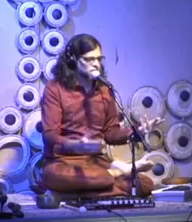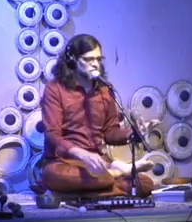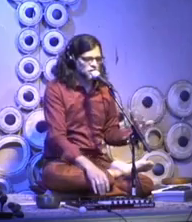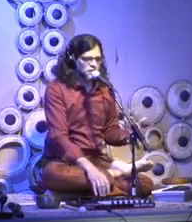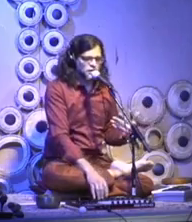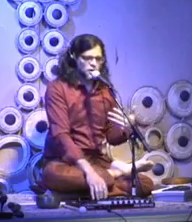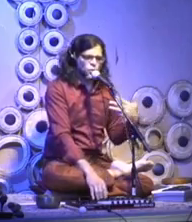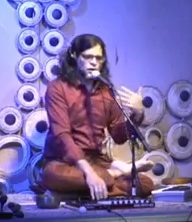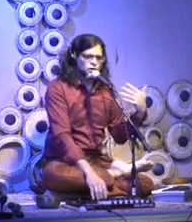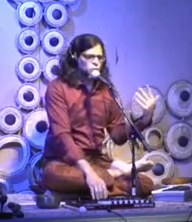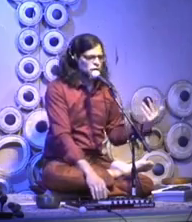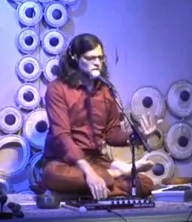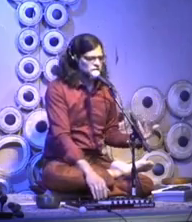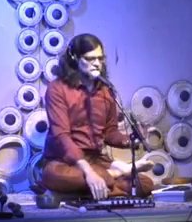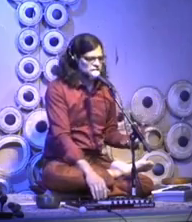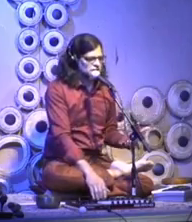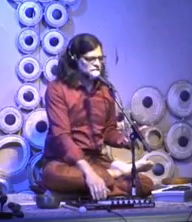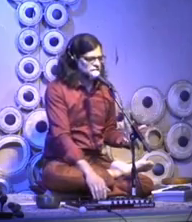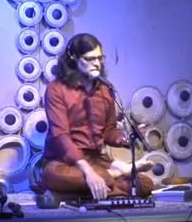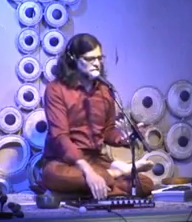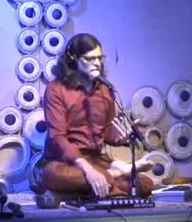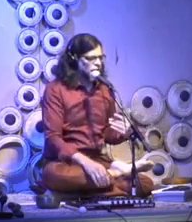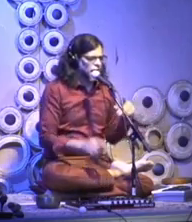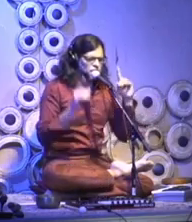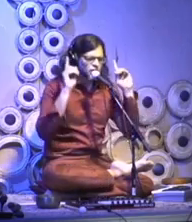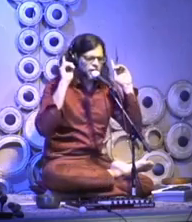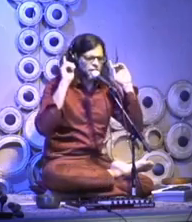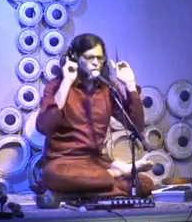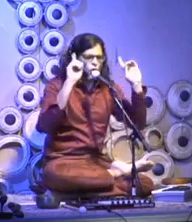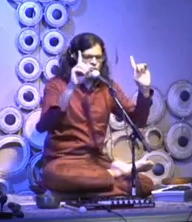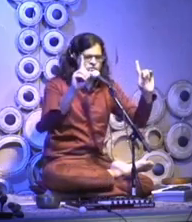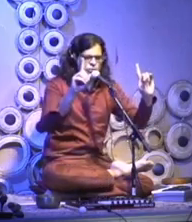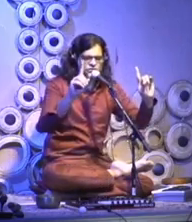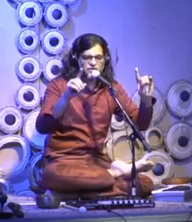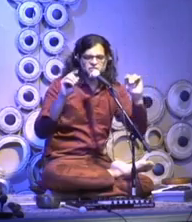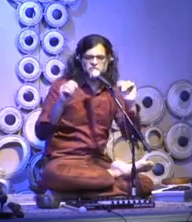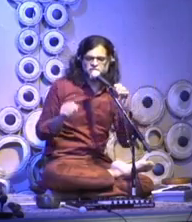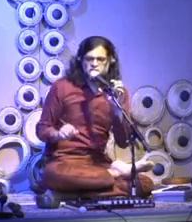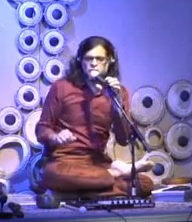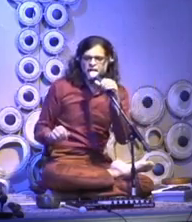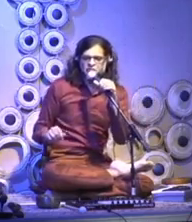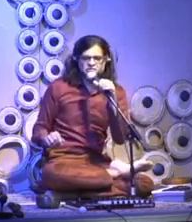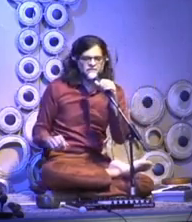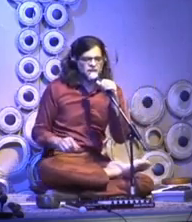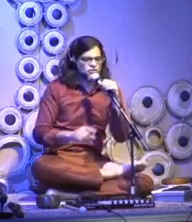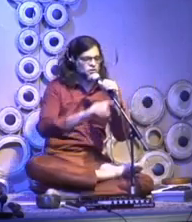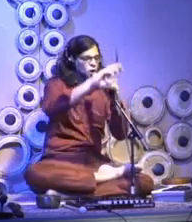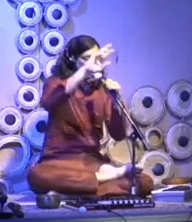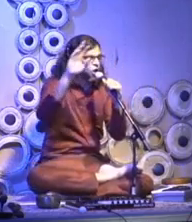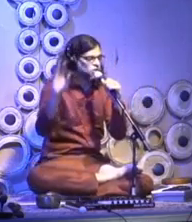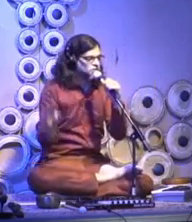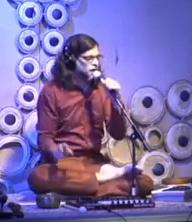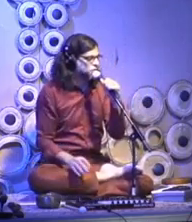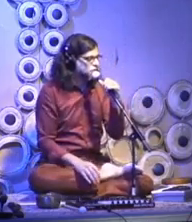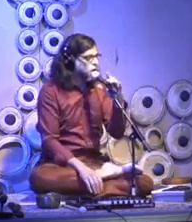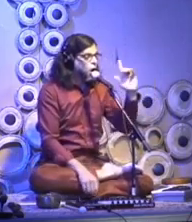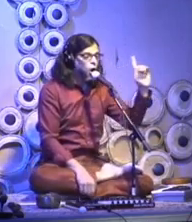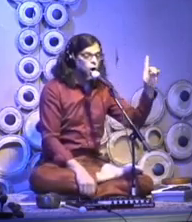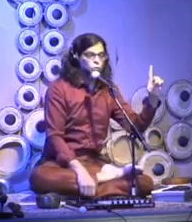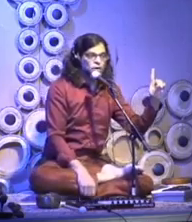others. We aren't aware of it. I'm talking about overtones as a physical manifestation of all